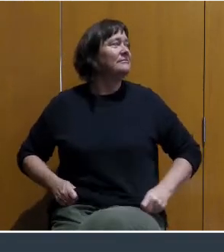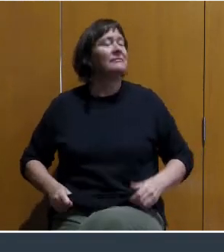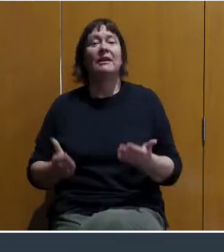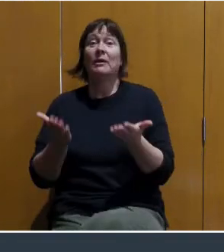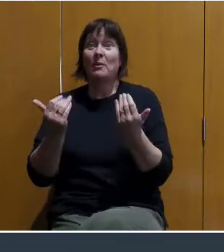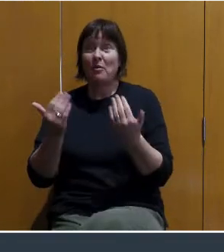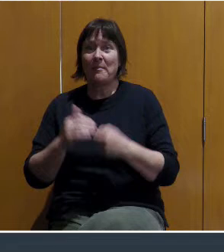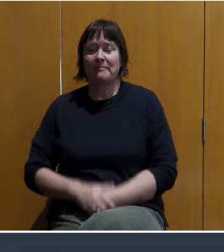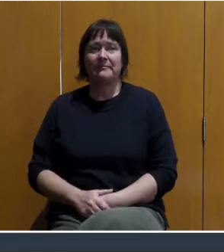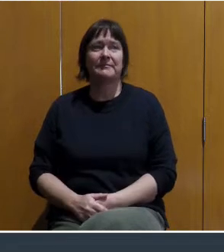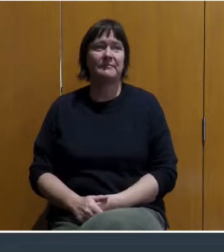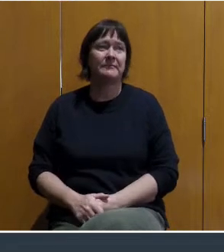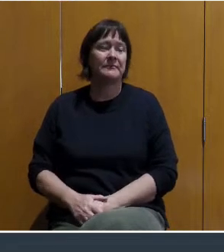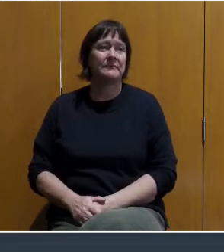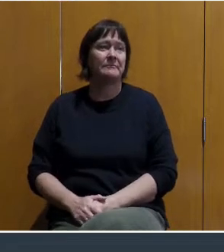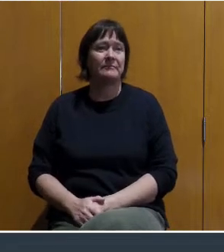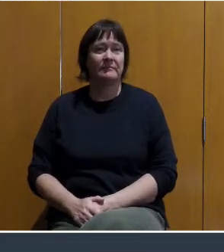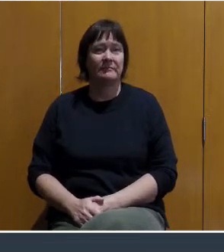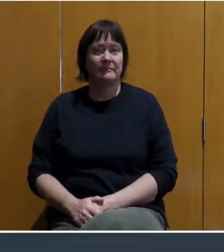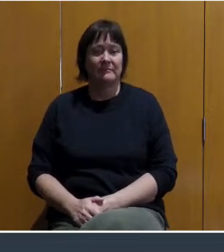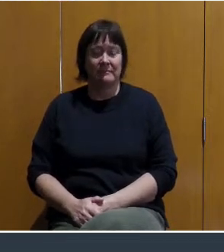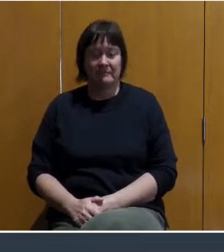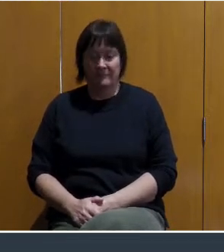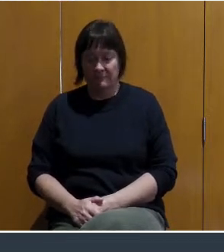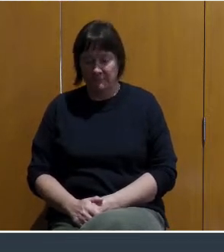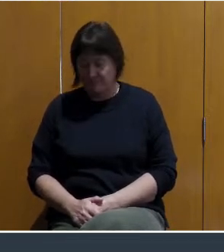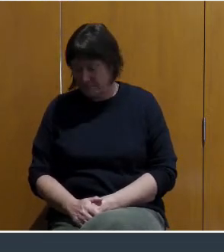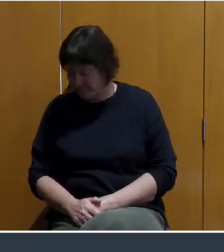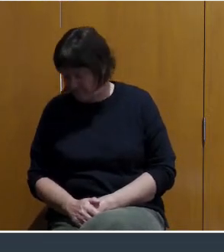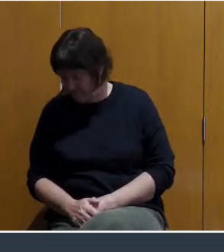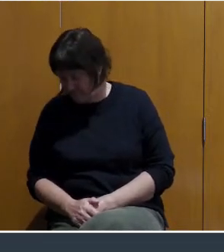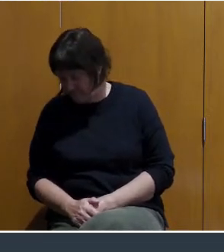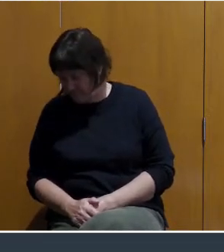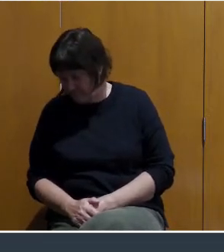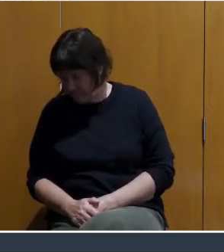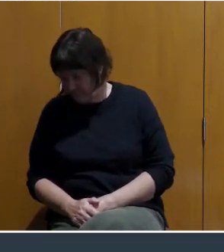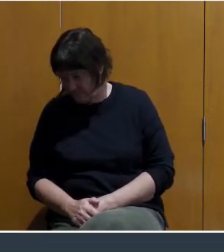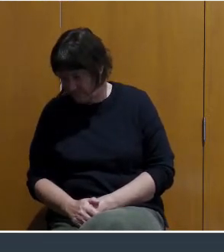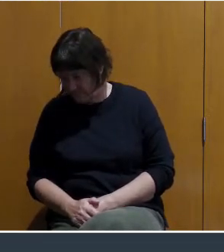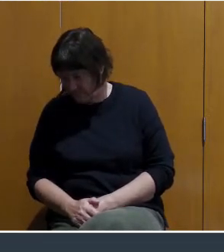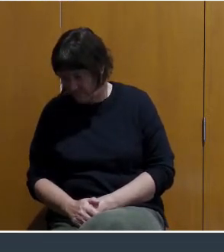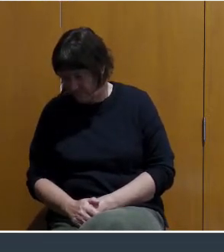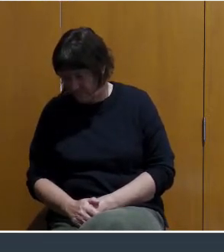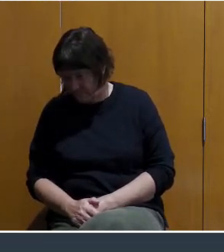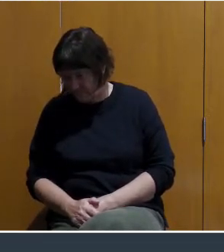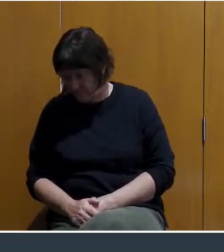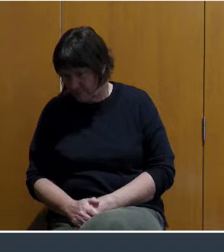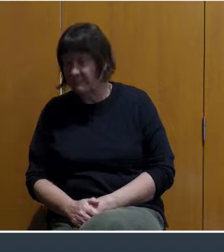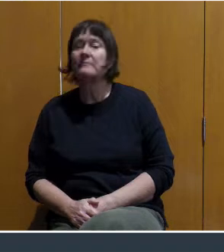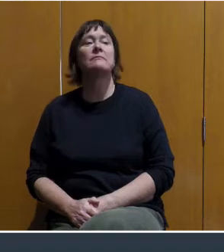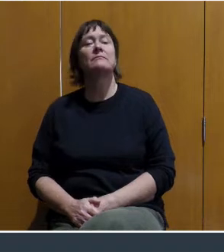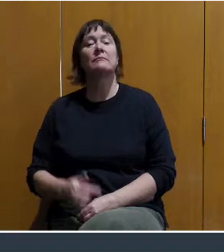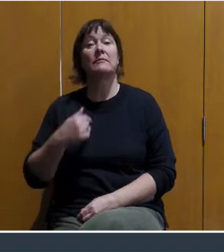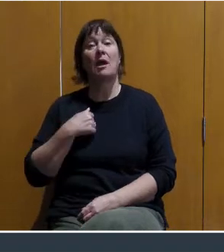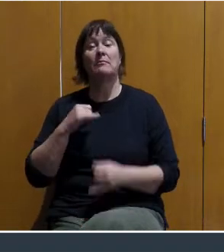Welcome, Christine. Thank you, Kristen. That one? Yeah.